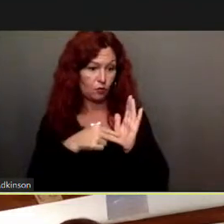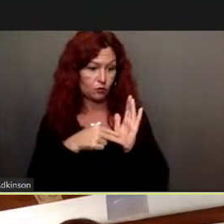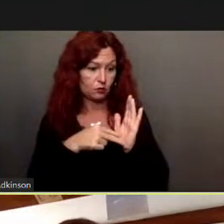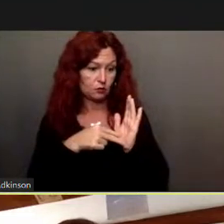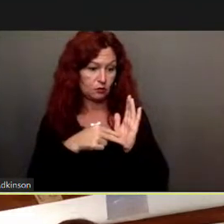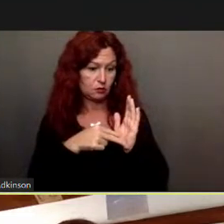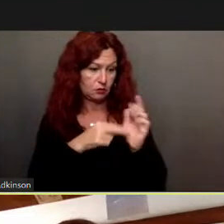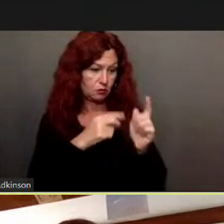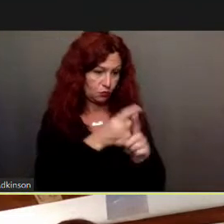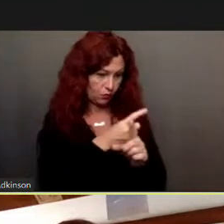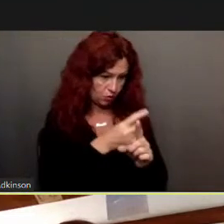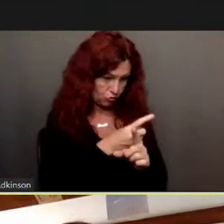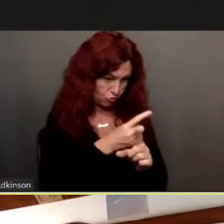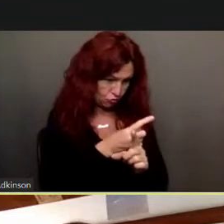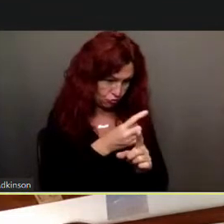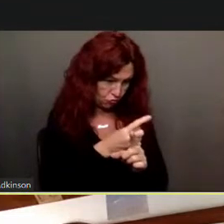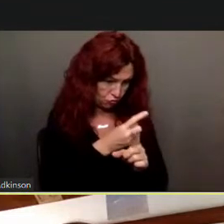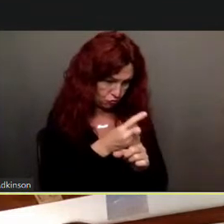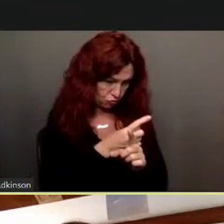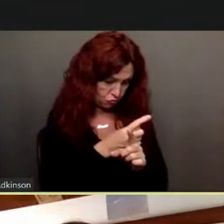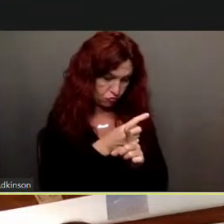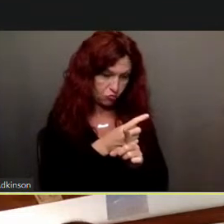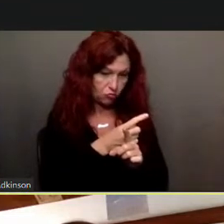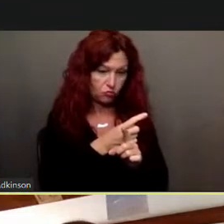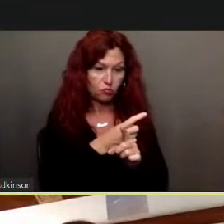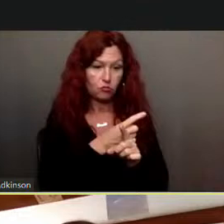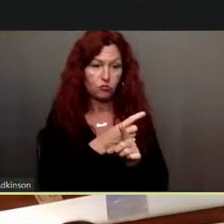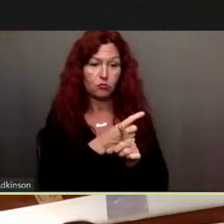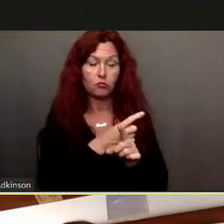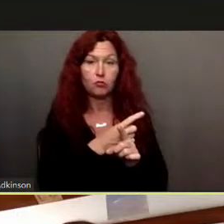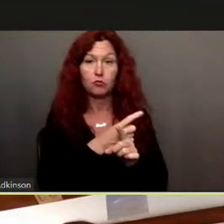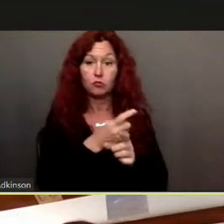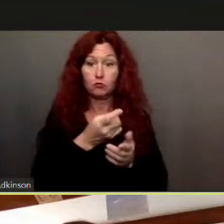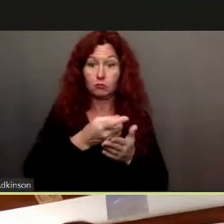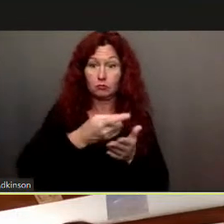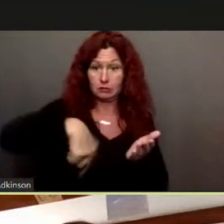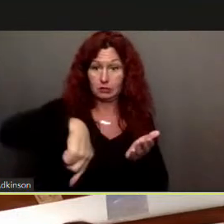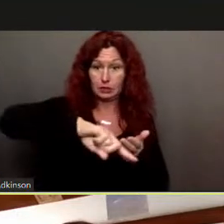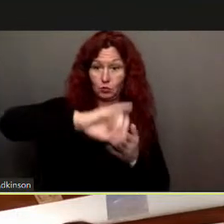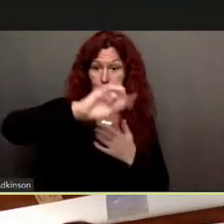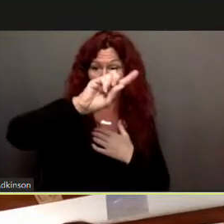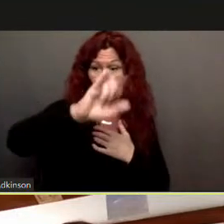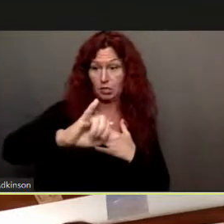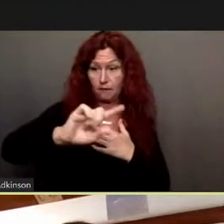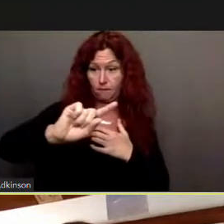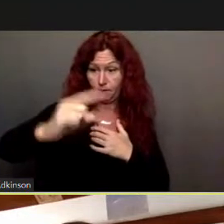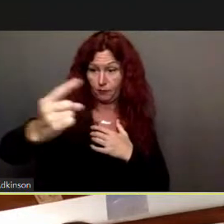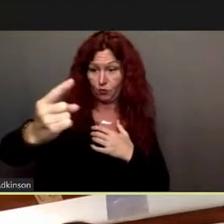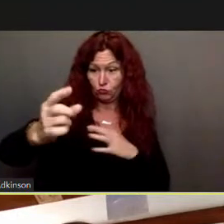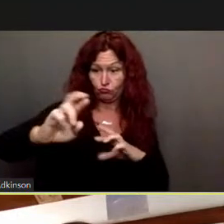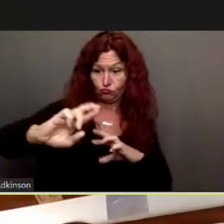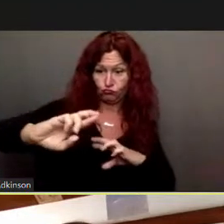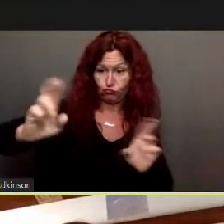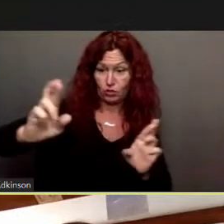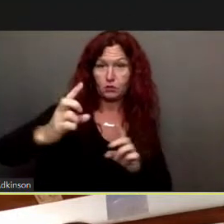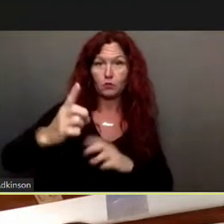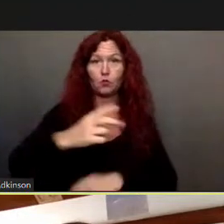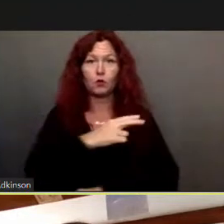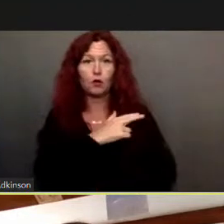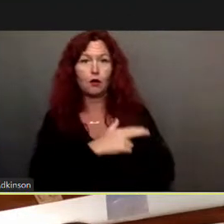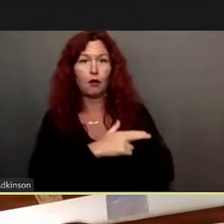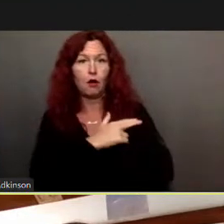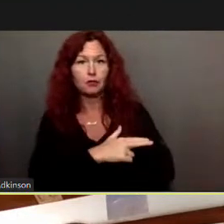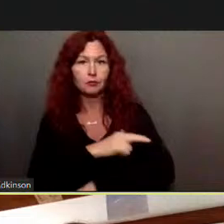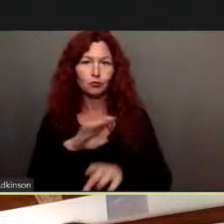regular med-surg beds, and next week, by July 1st, we'll have a hospital open specifically